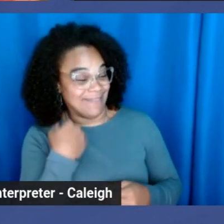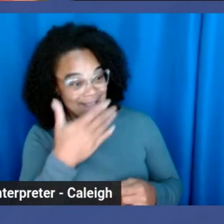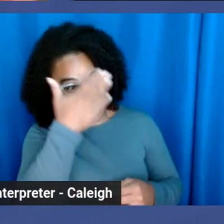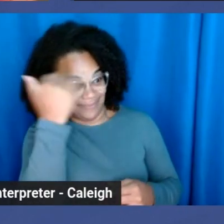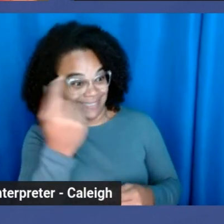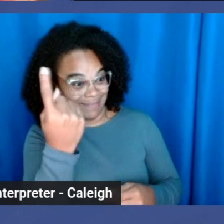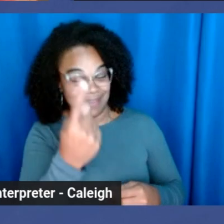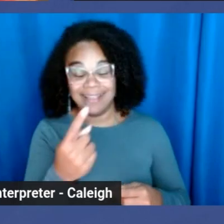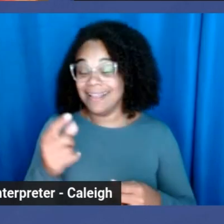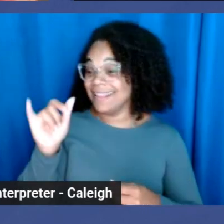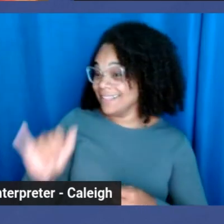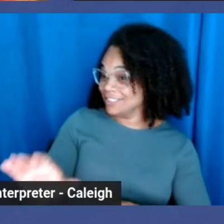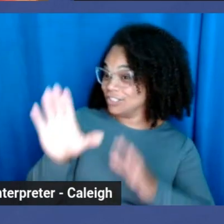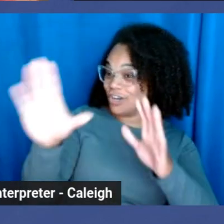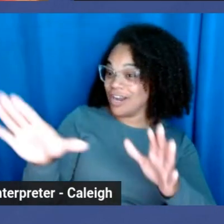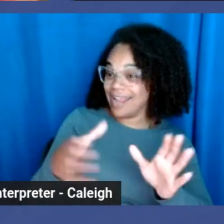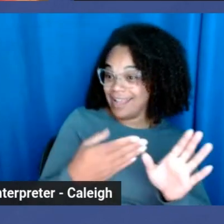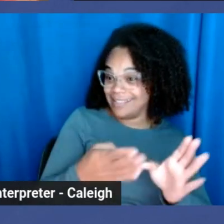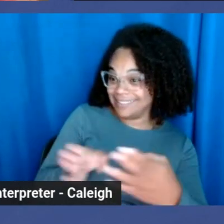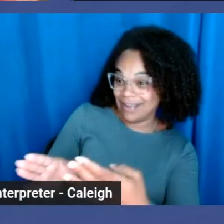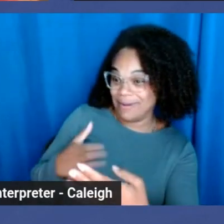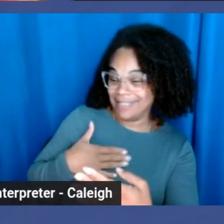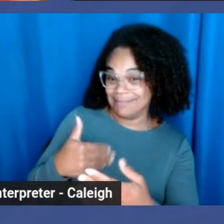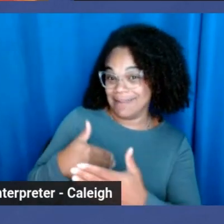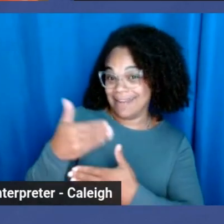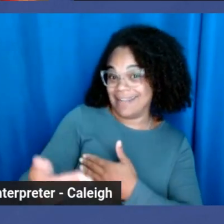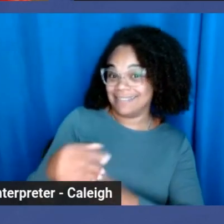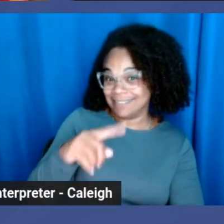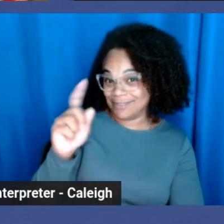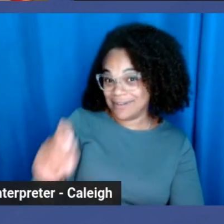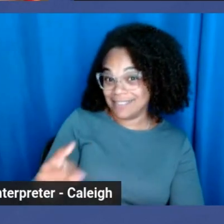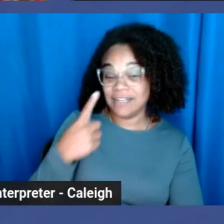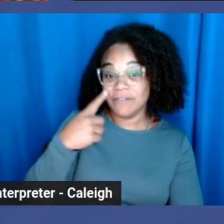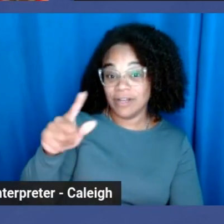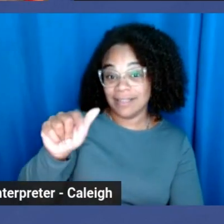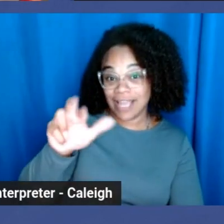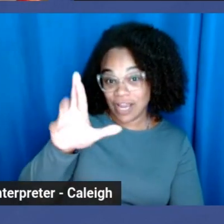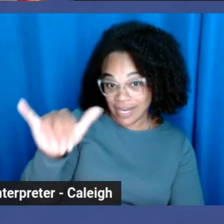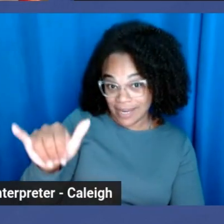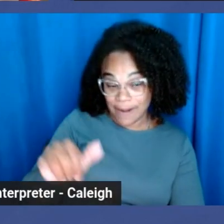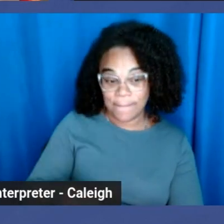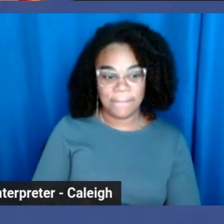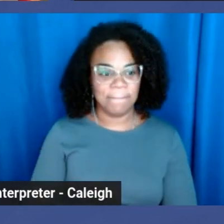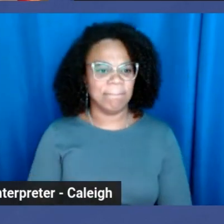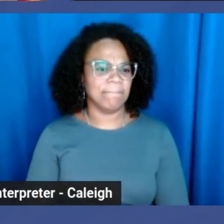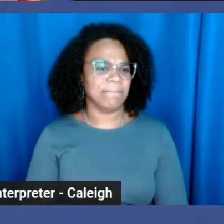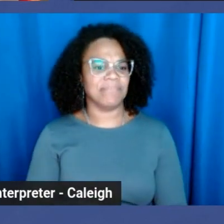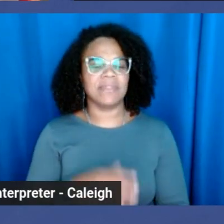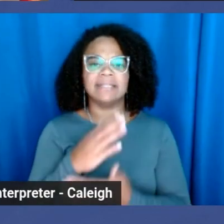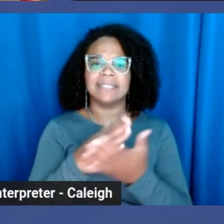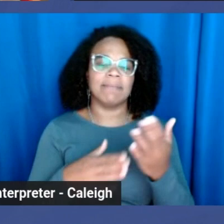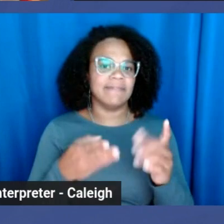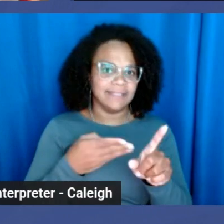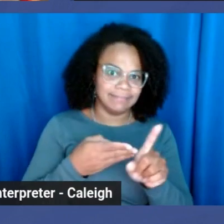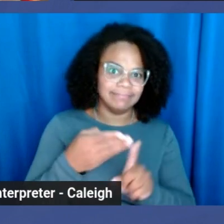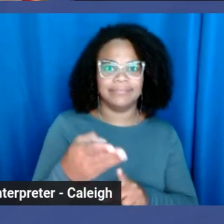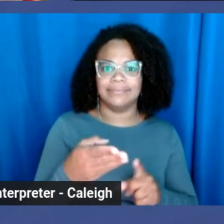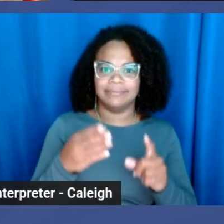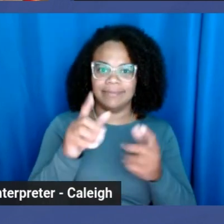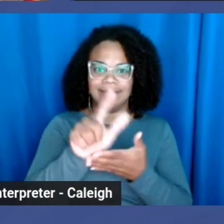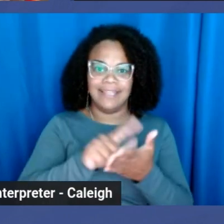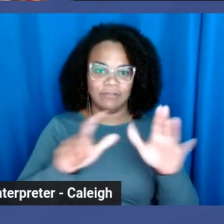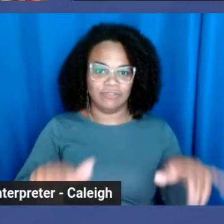excellent segue into my next question, which is for Larry. And that is, what are some of the key legal challenges in